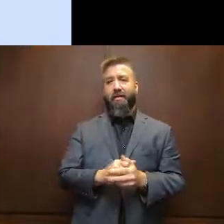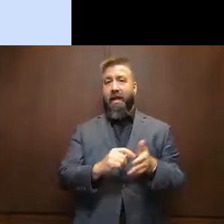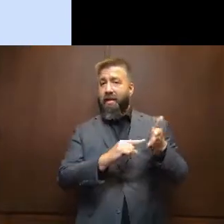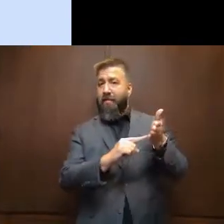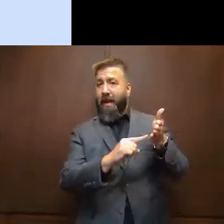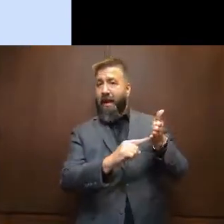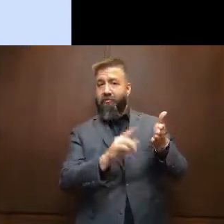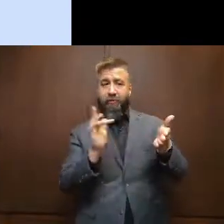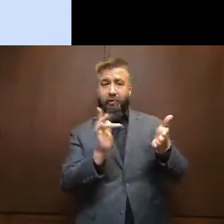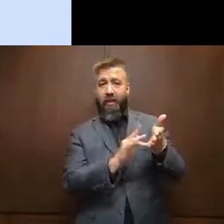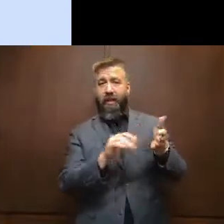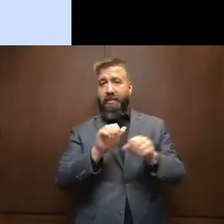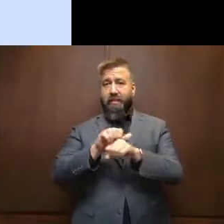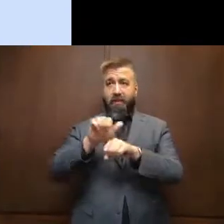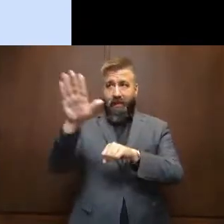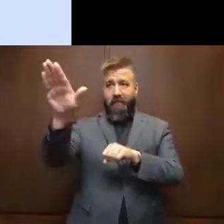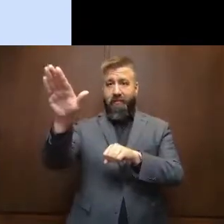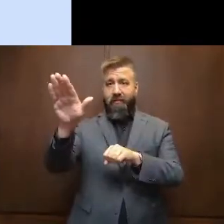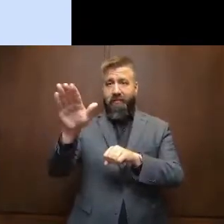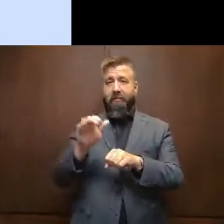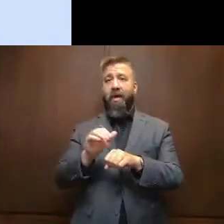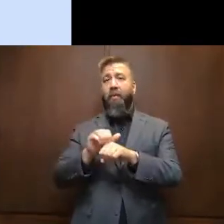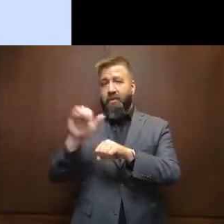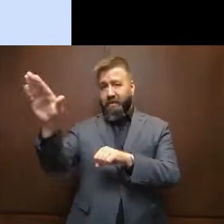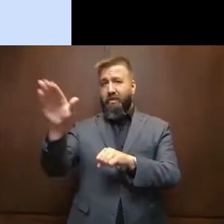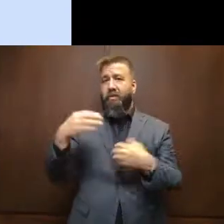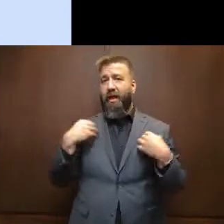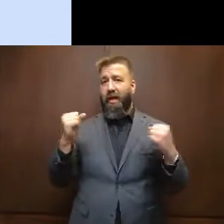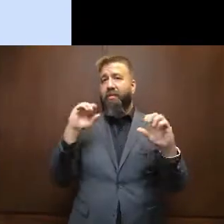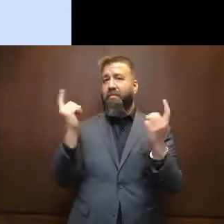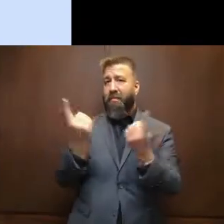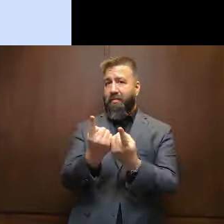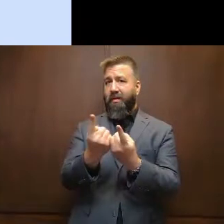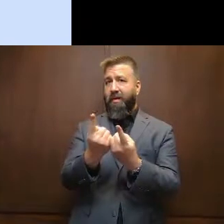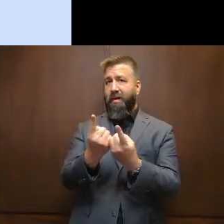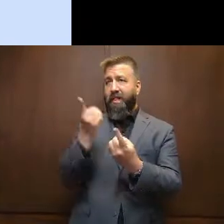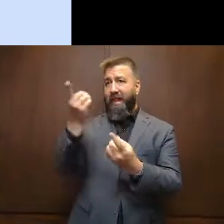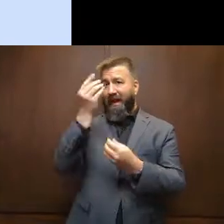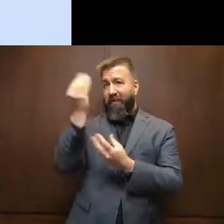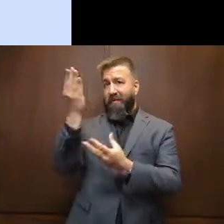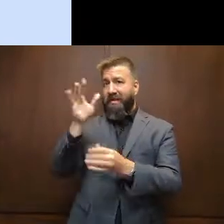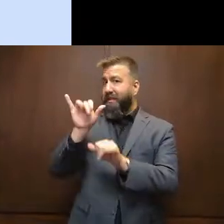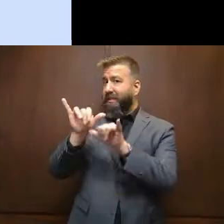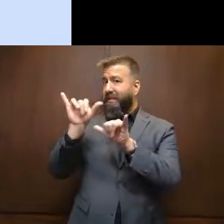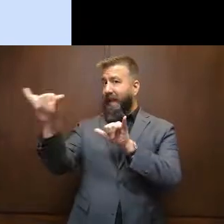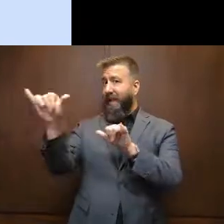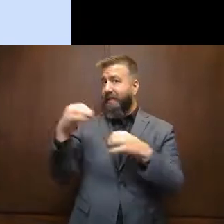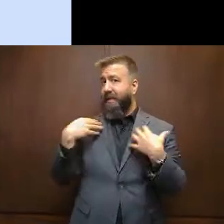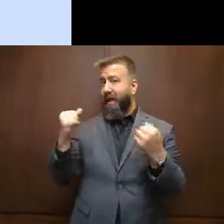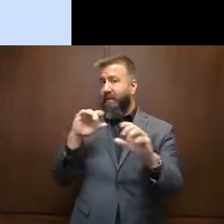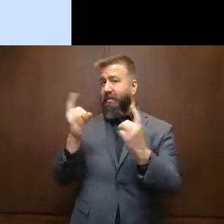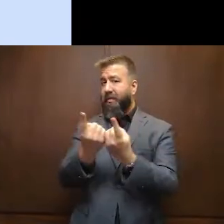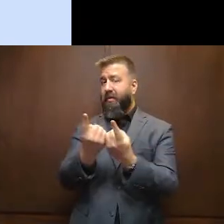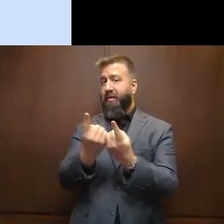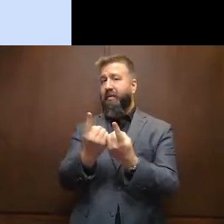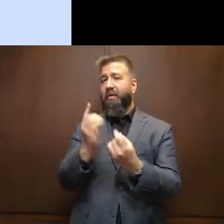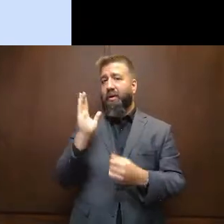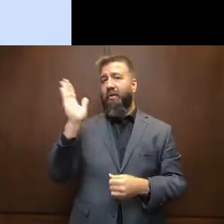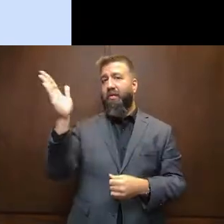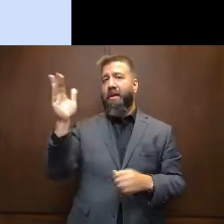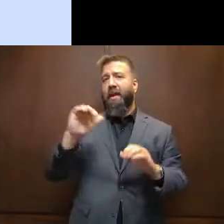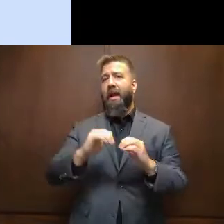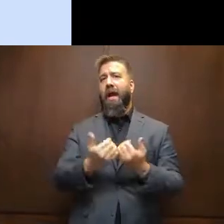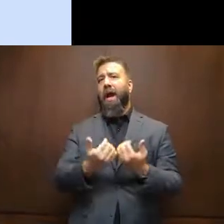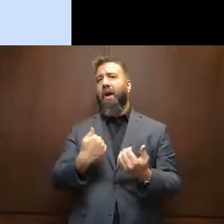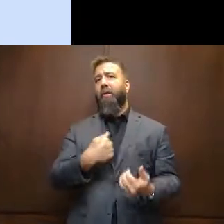submit, and that will be generated to the health department. This information is kept only at the health department. And as I said, this is going to be how we